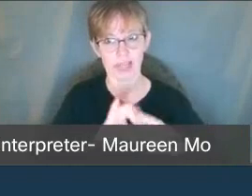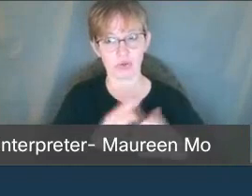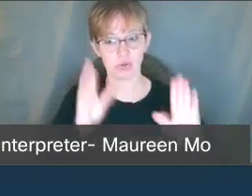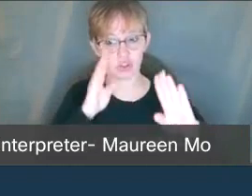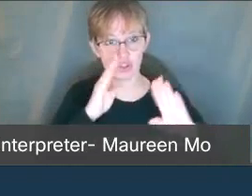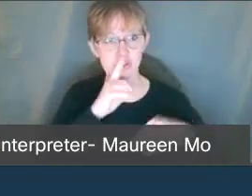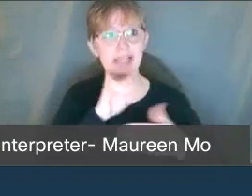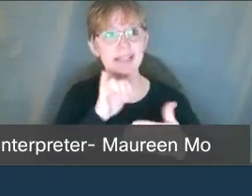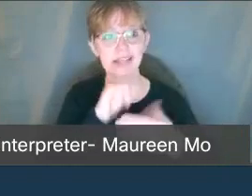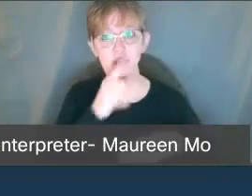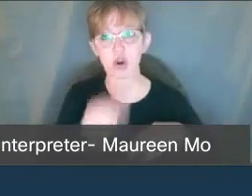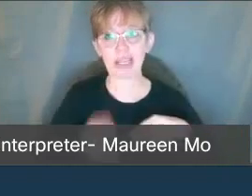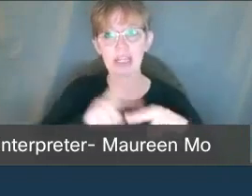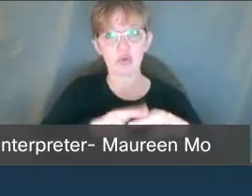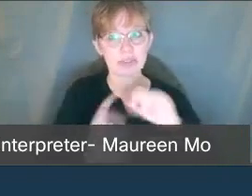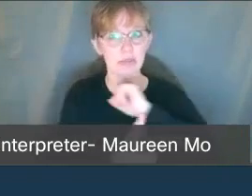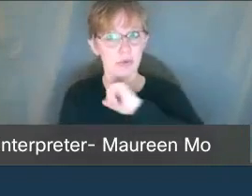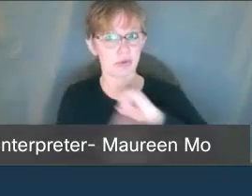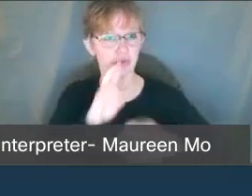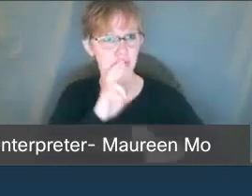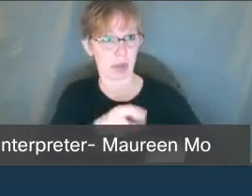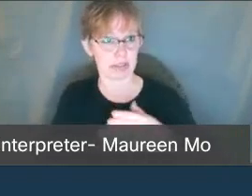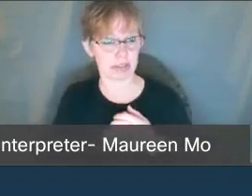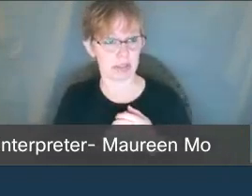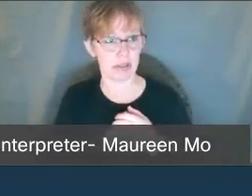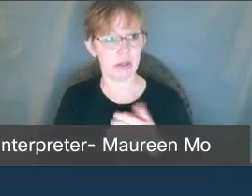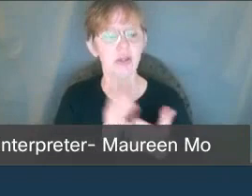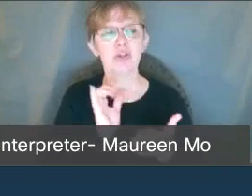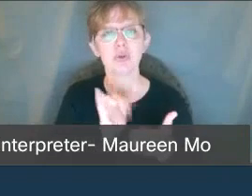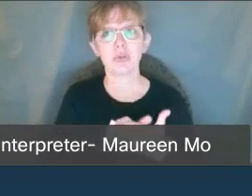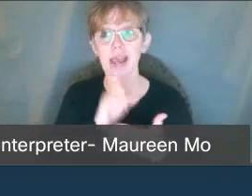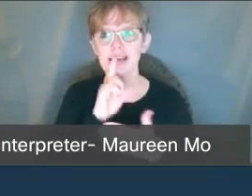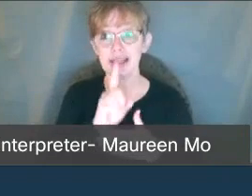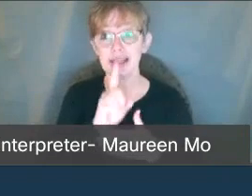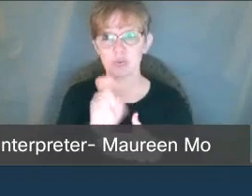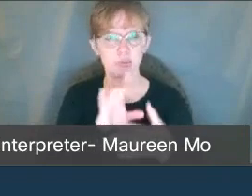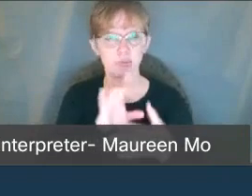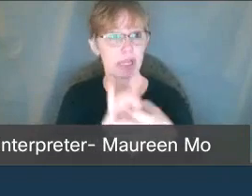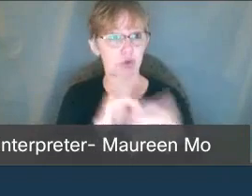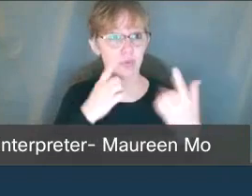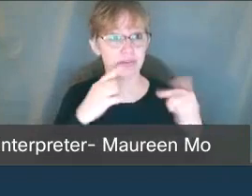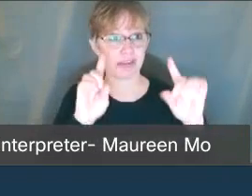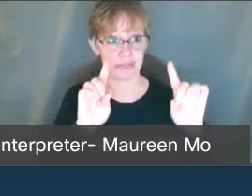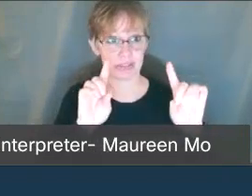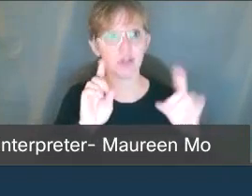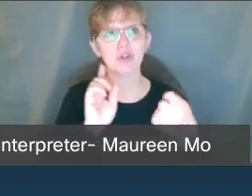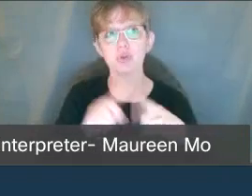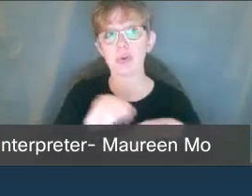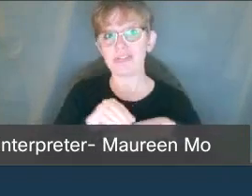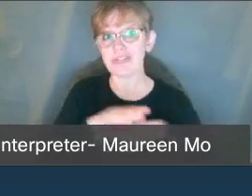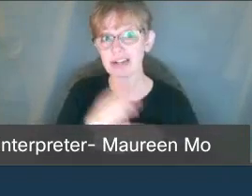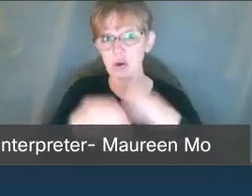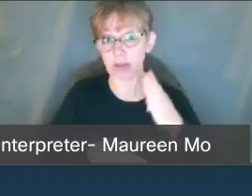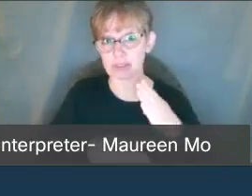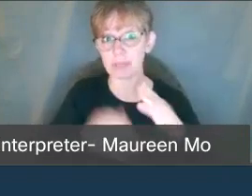increasing the punitive response. So this is a question of effectiveness. So to affect outcomes, assessment results actually have